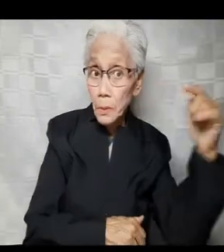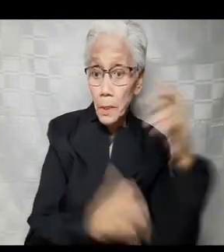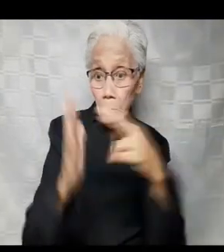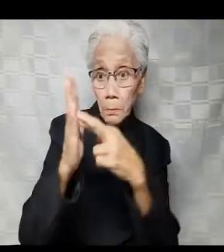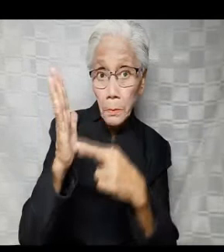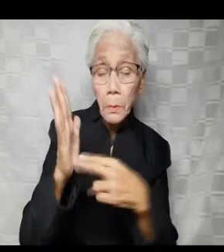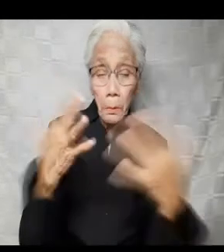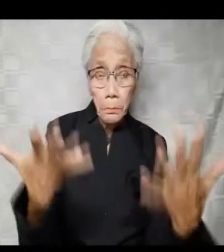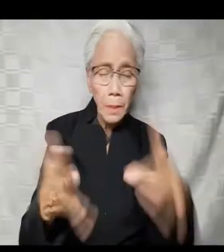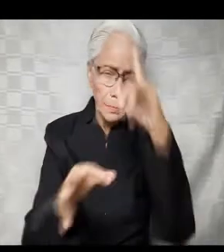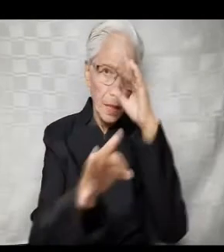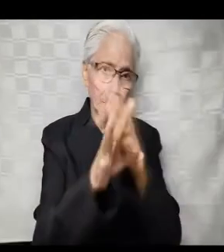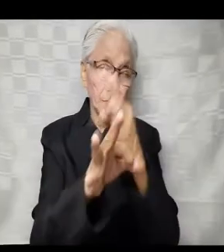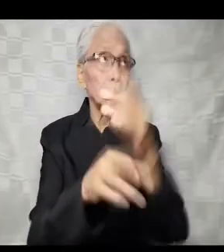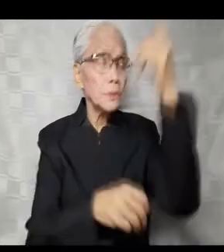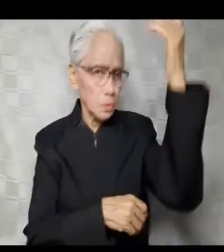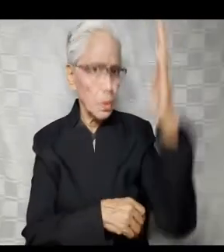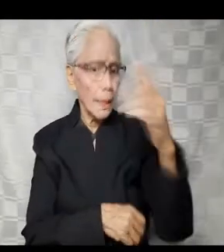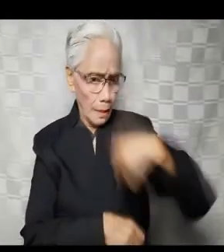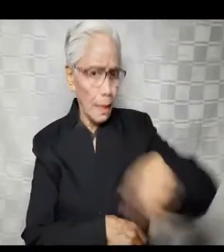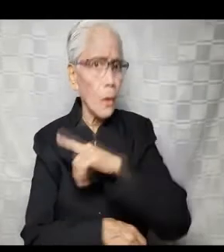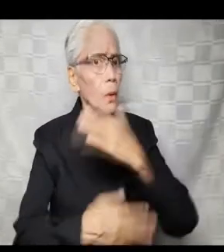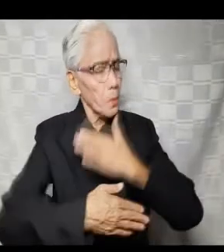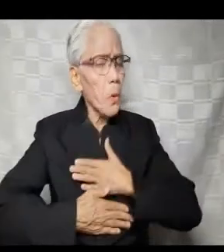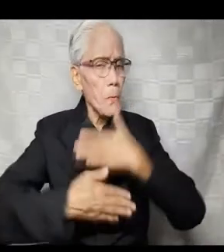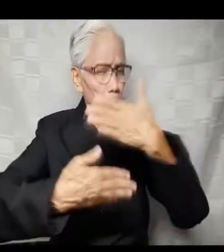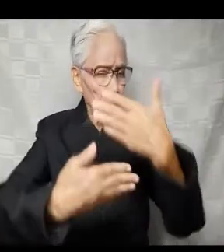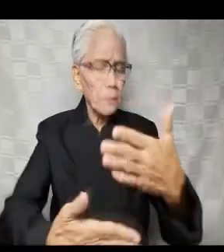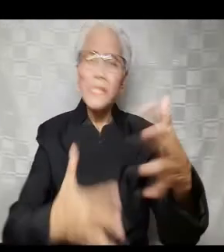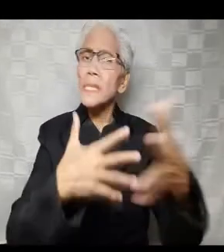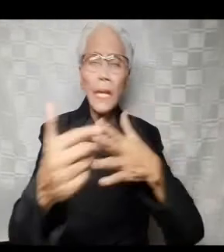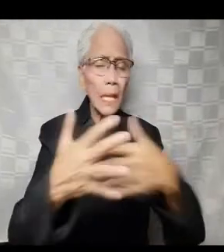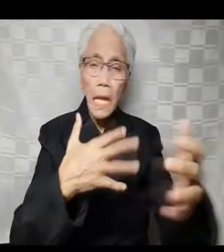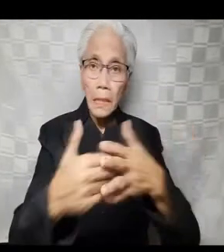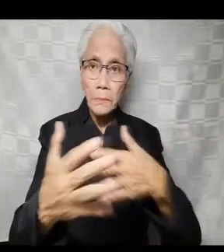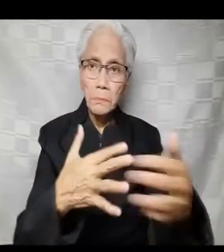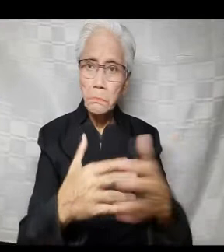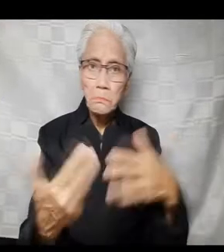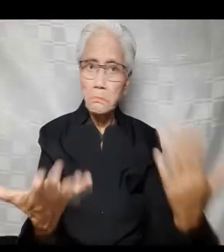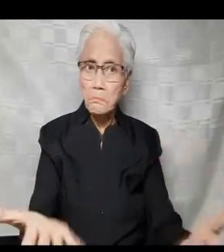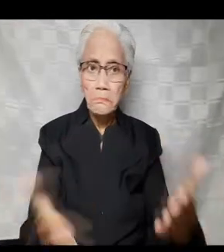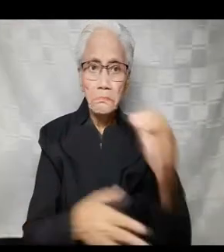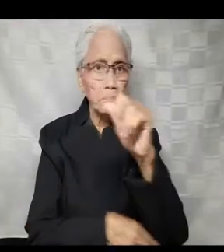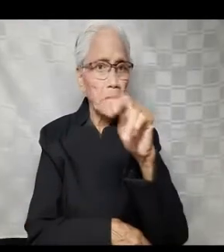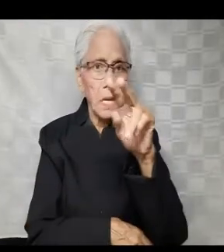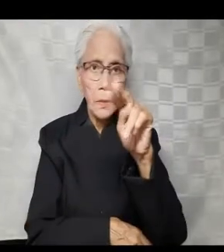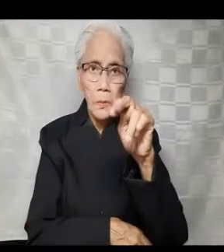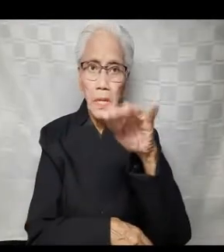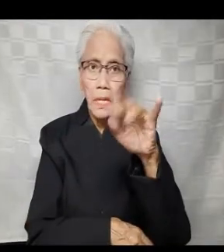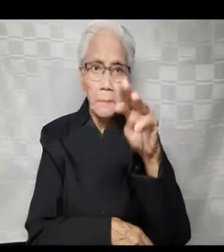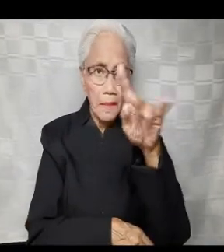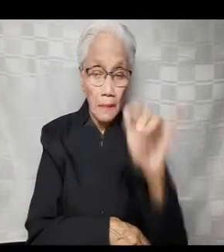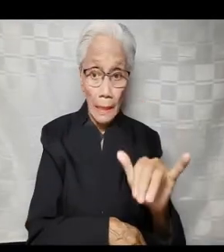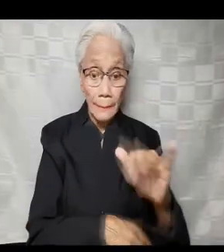also means being faithful to God and our commitments even in anonymity.